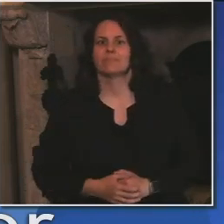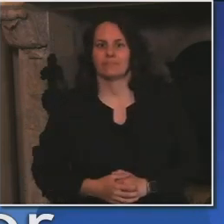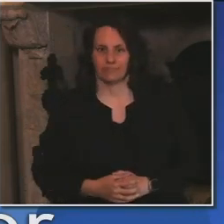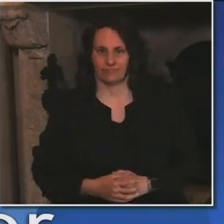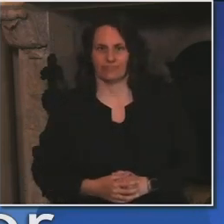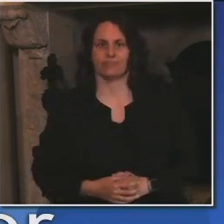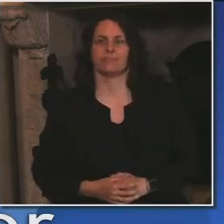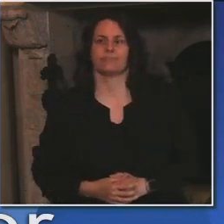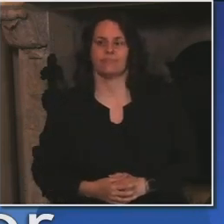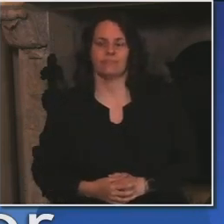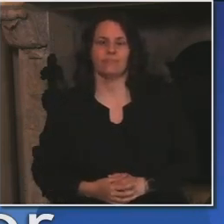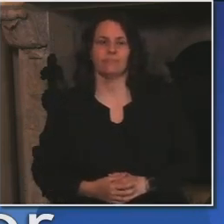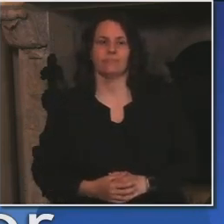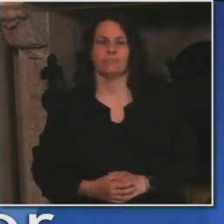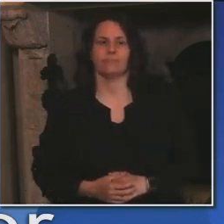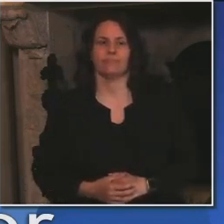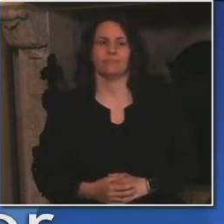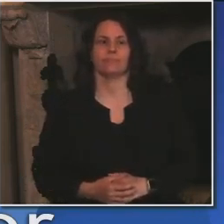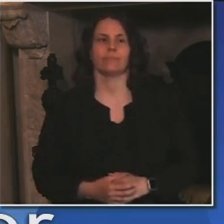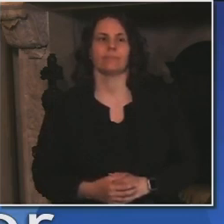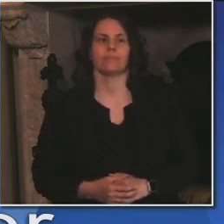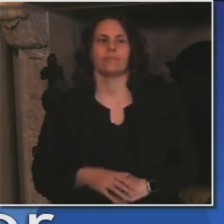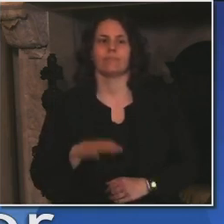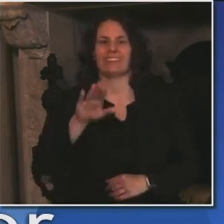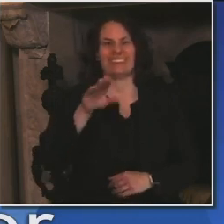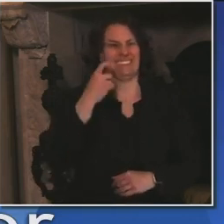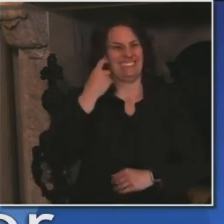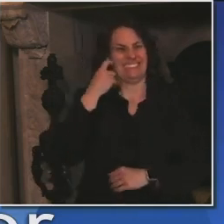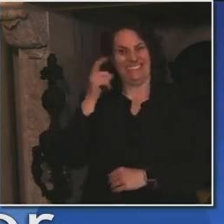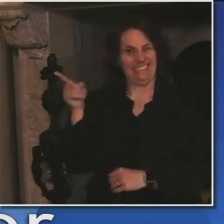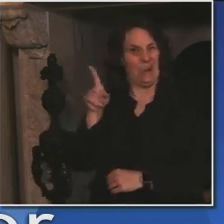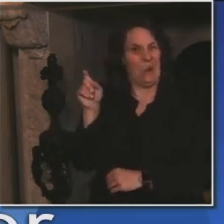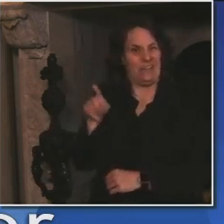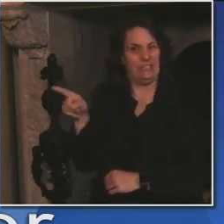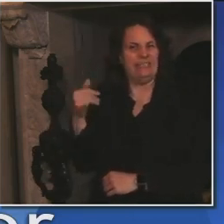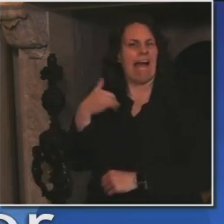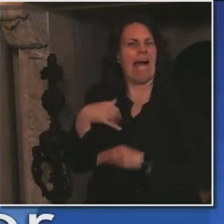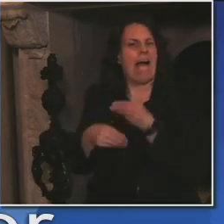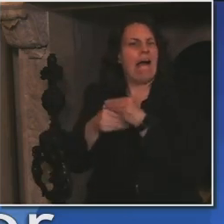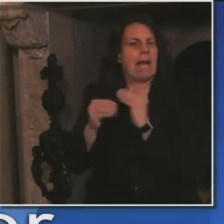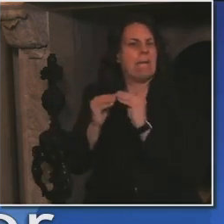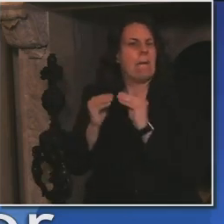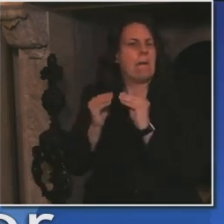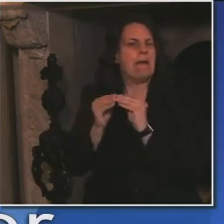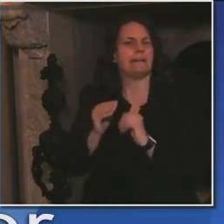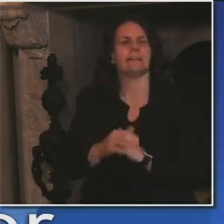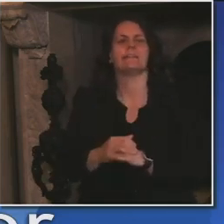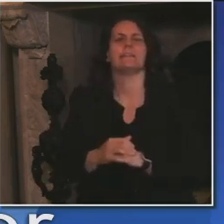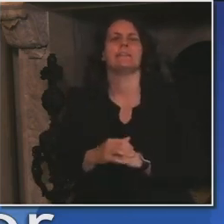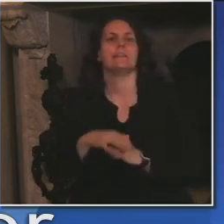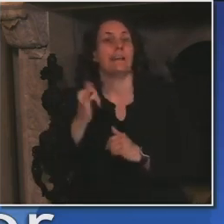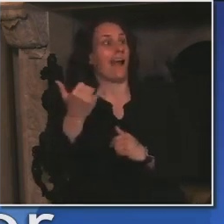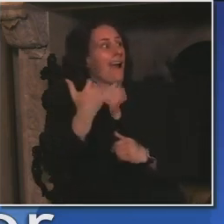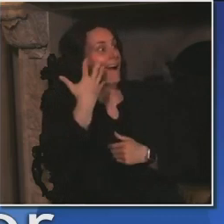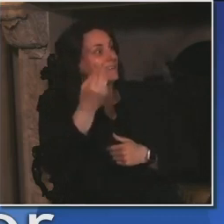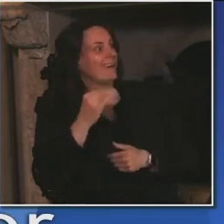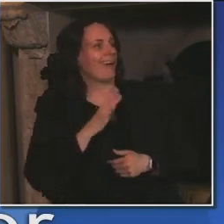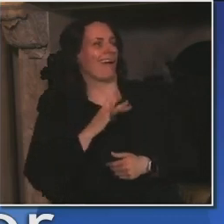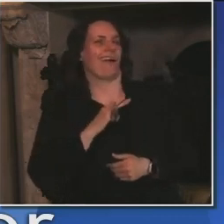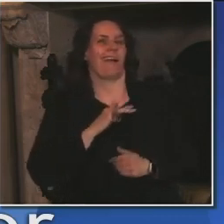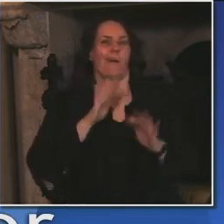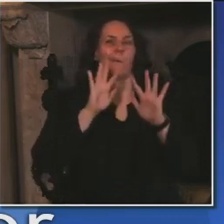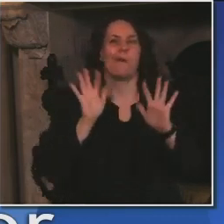is kind of going off of the last question as well. Obviously, as the weather gets warmer, people are going to be out